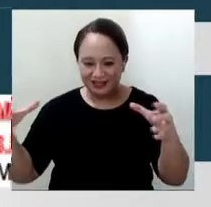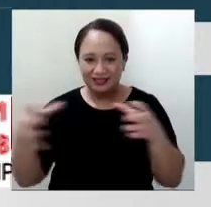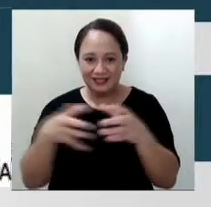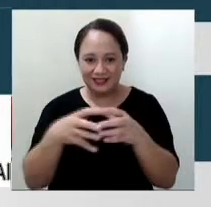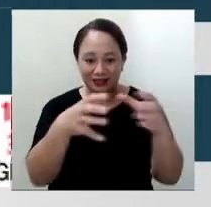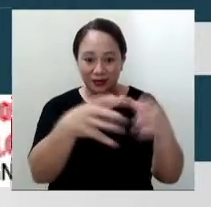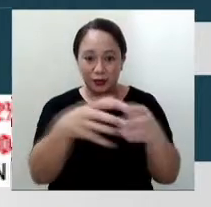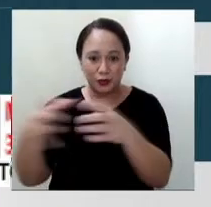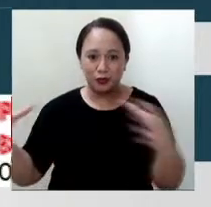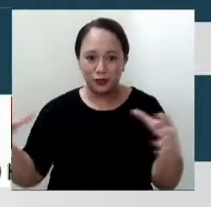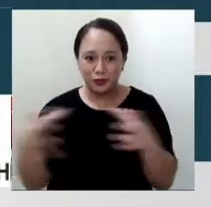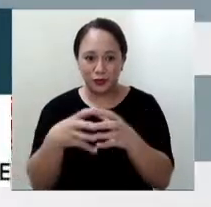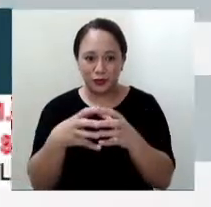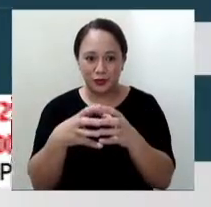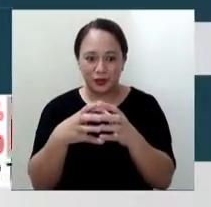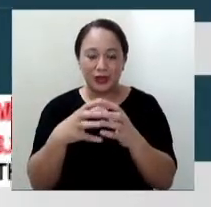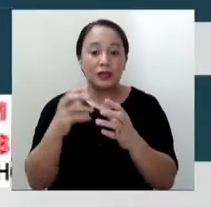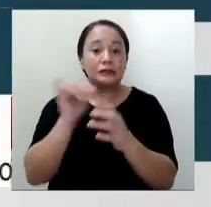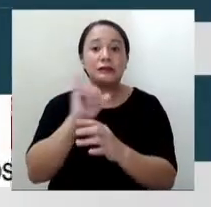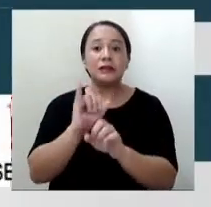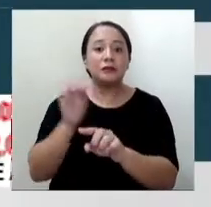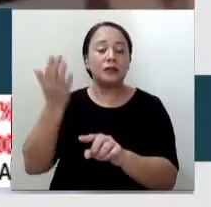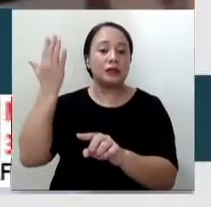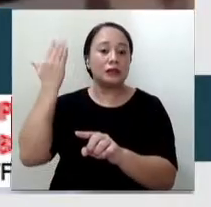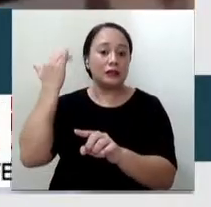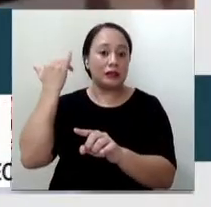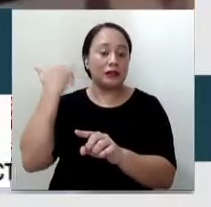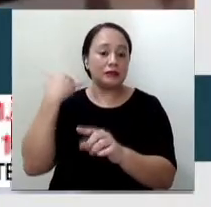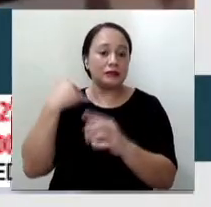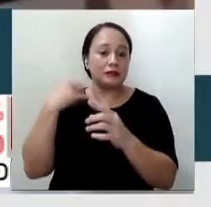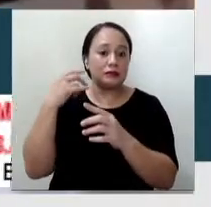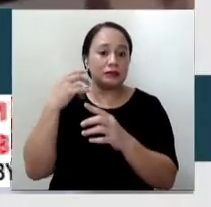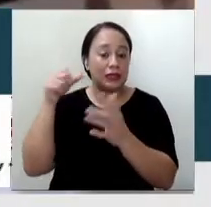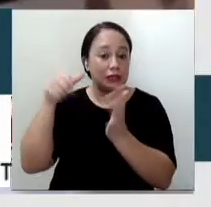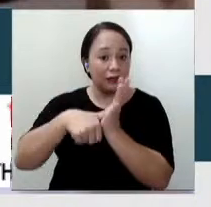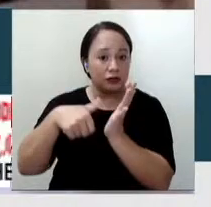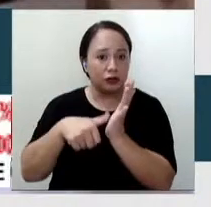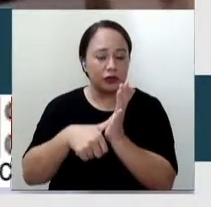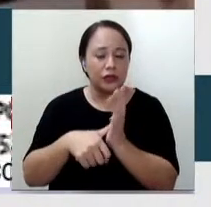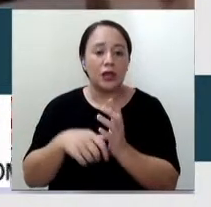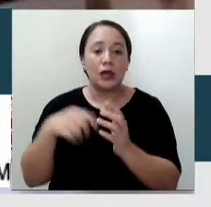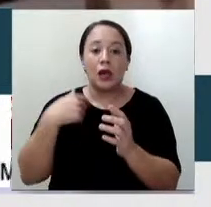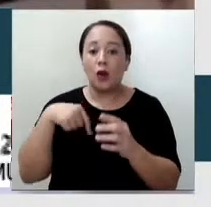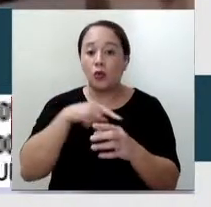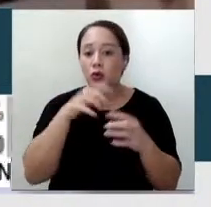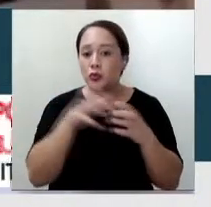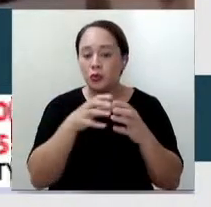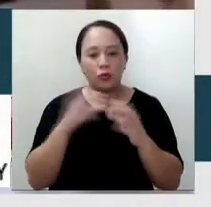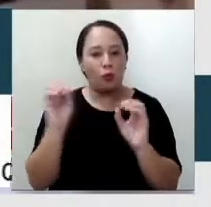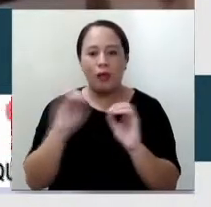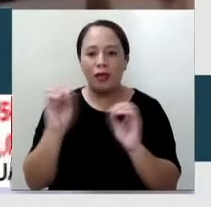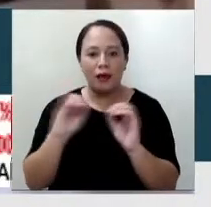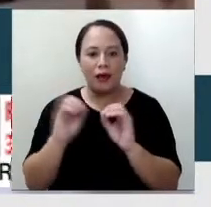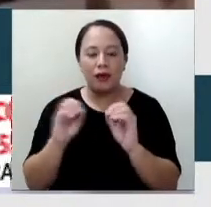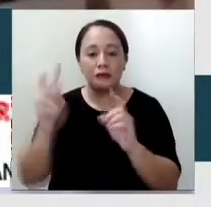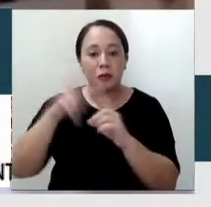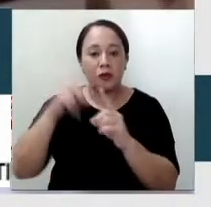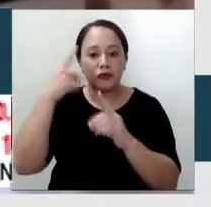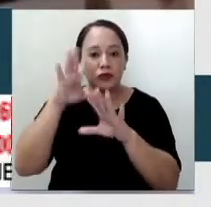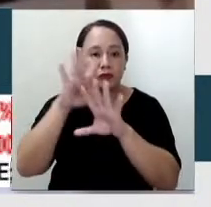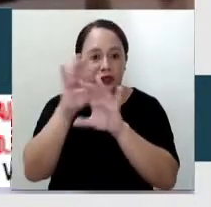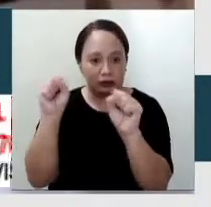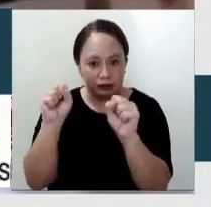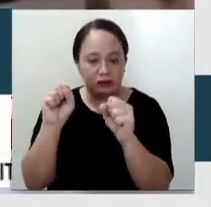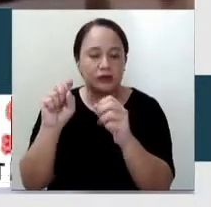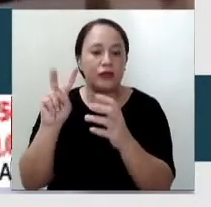we made during the last elections. Our party, the PMP, does not have any candidate for president